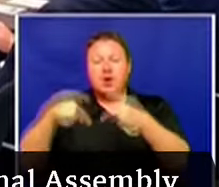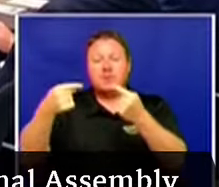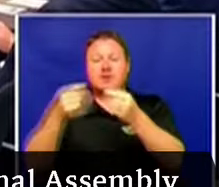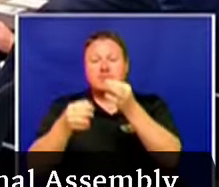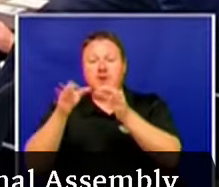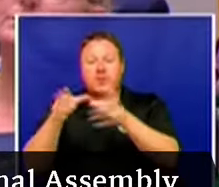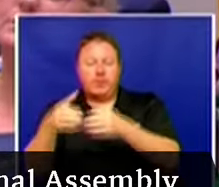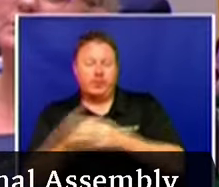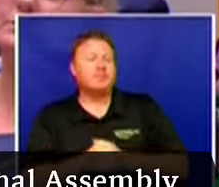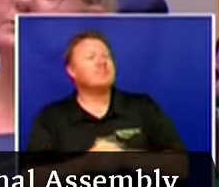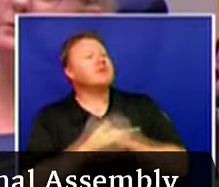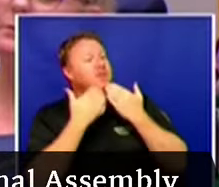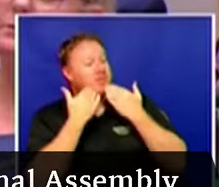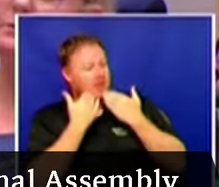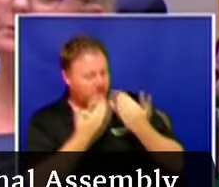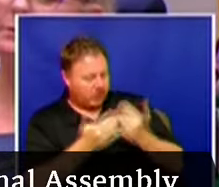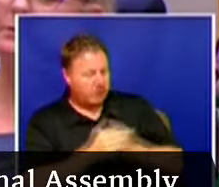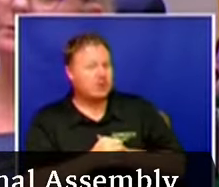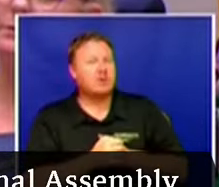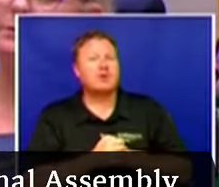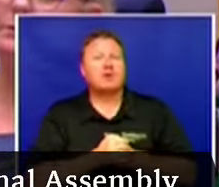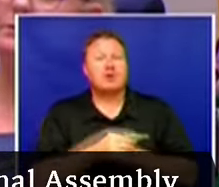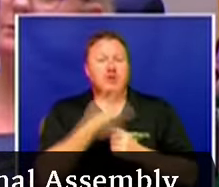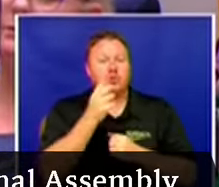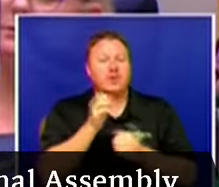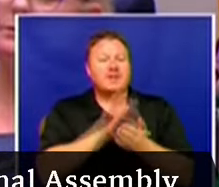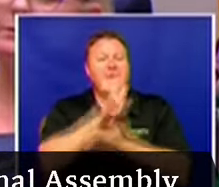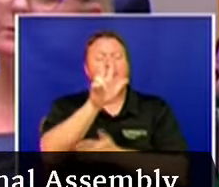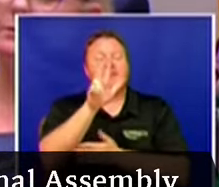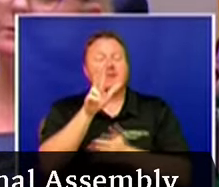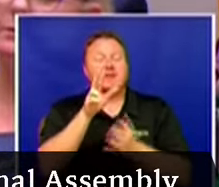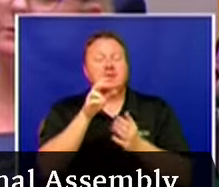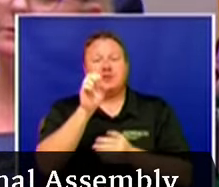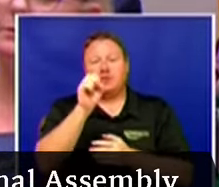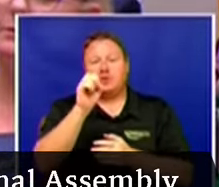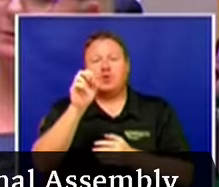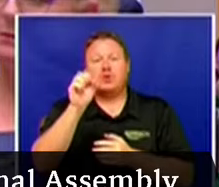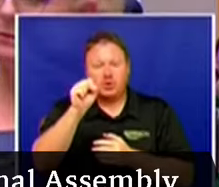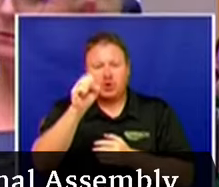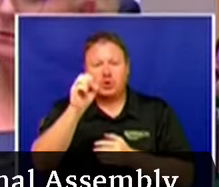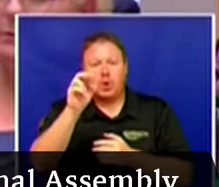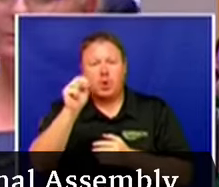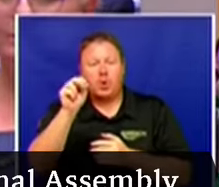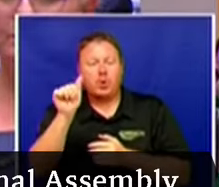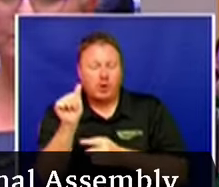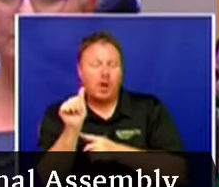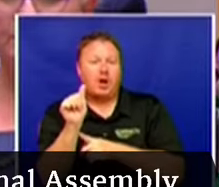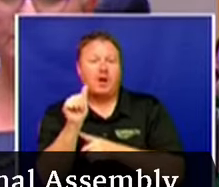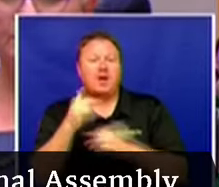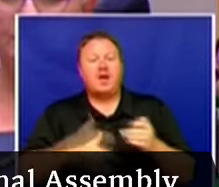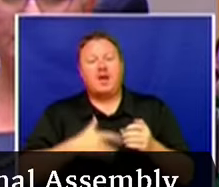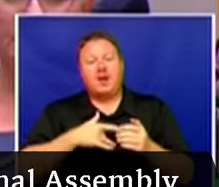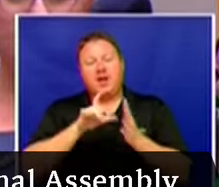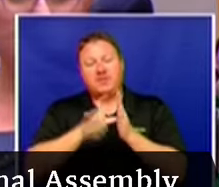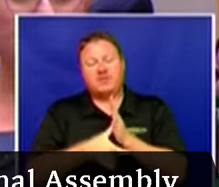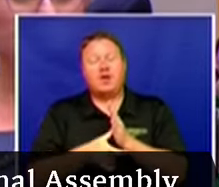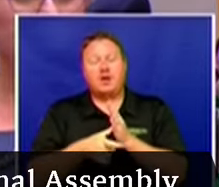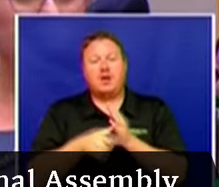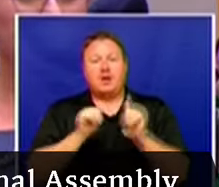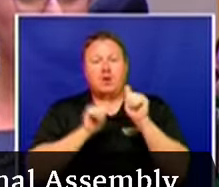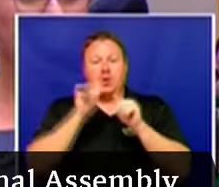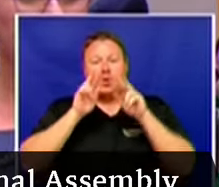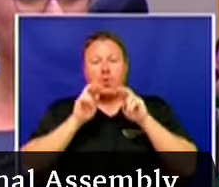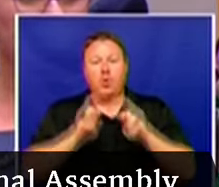Mr. President, it was in your 2018 SONA that you first promised lifestyle audits on your cabinet ministers, but this has been